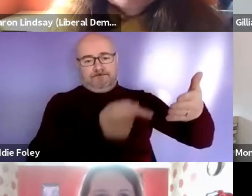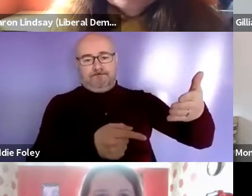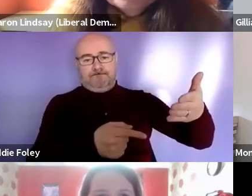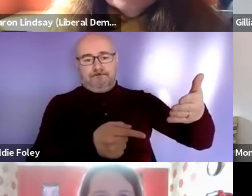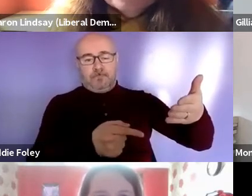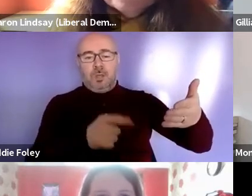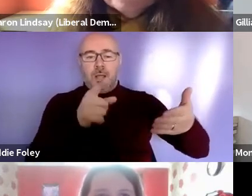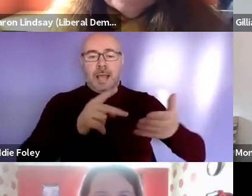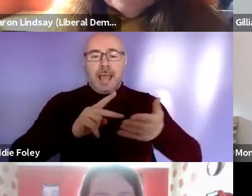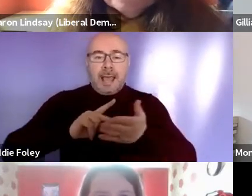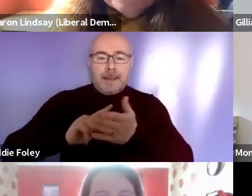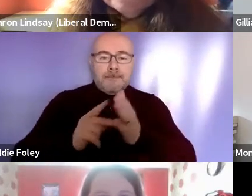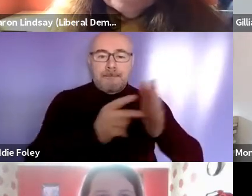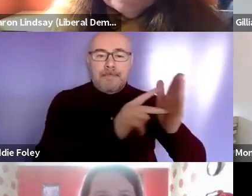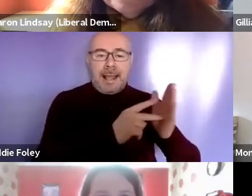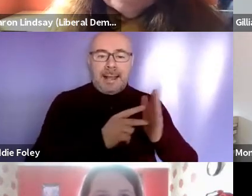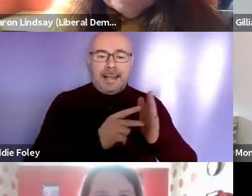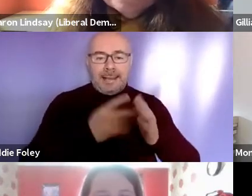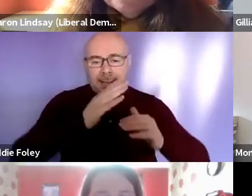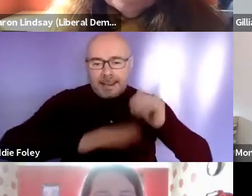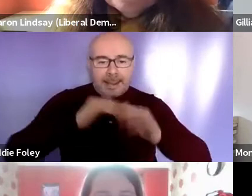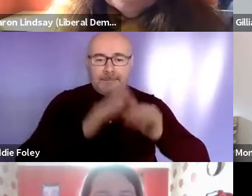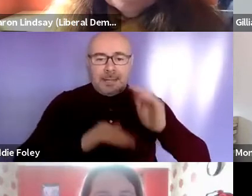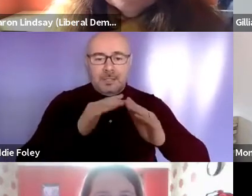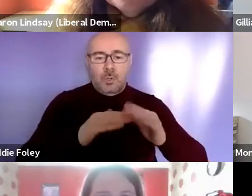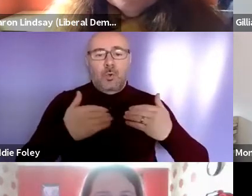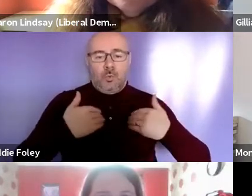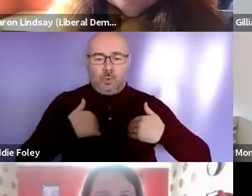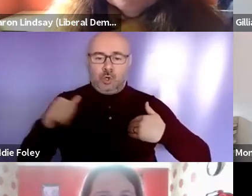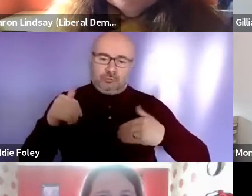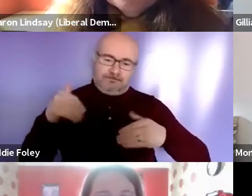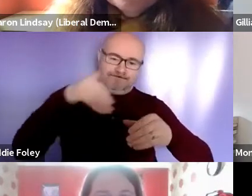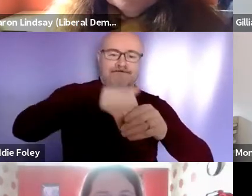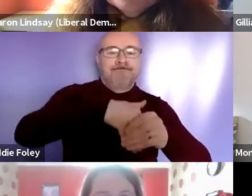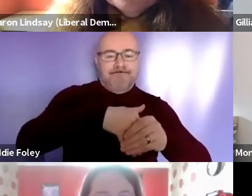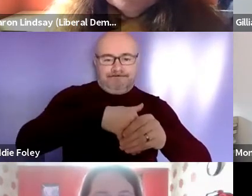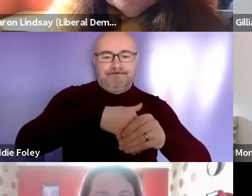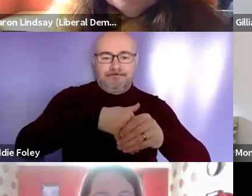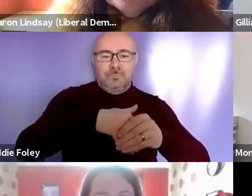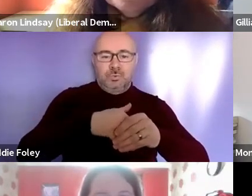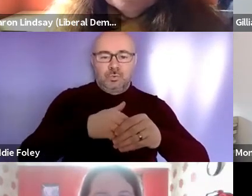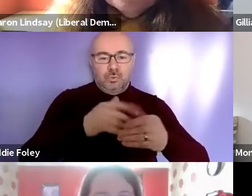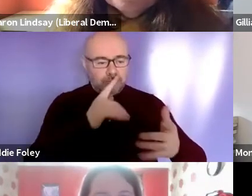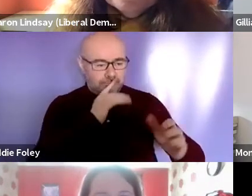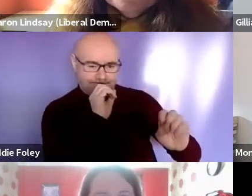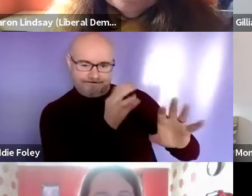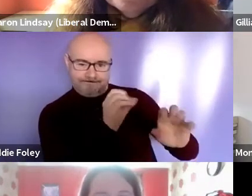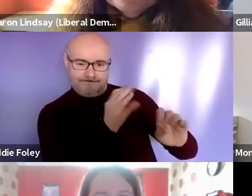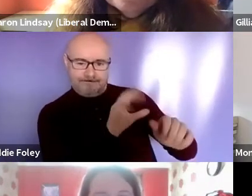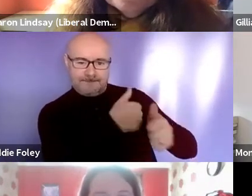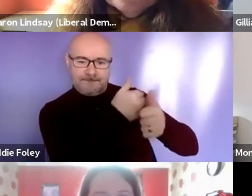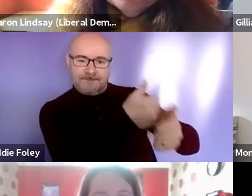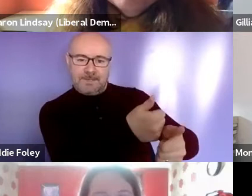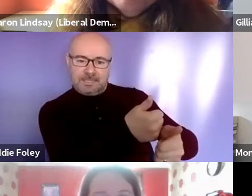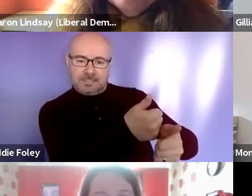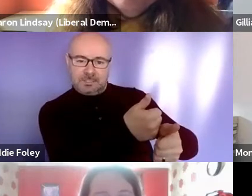planning process of public spaces and of how we access these public spaces as well. Getting to